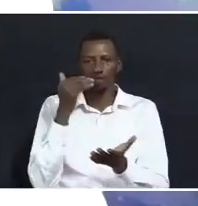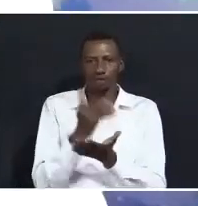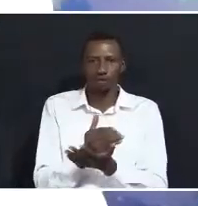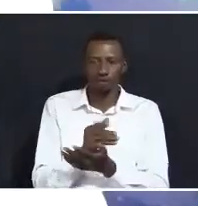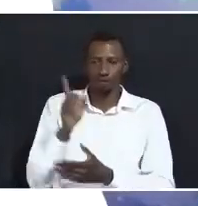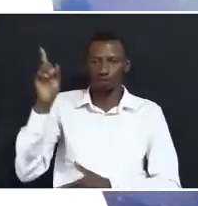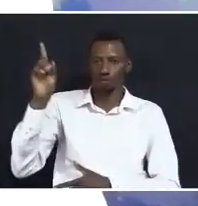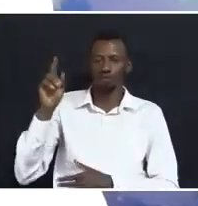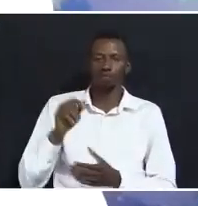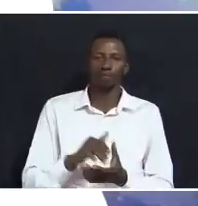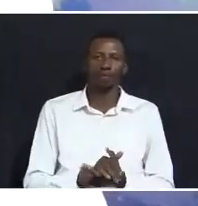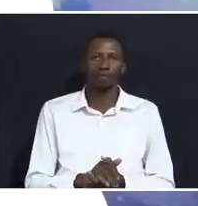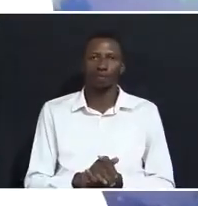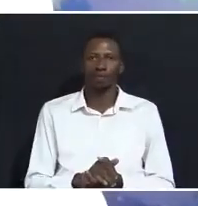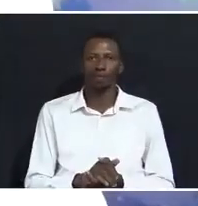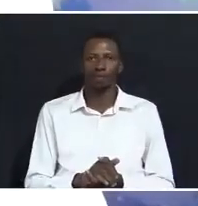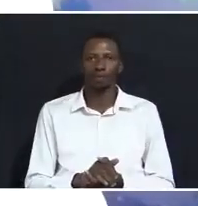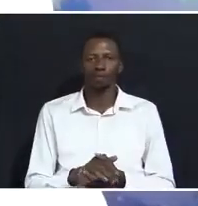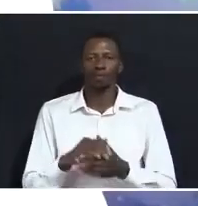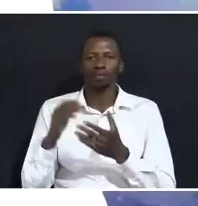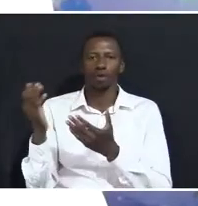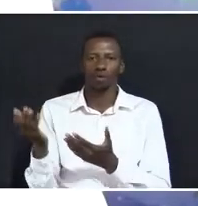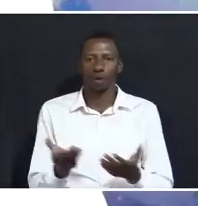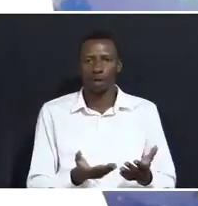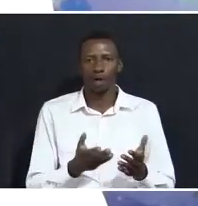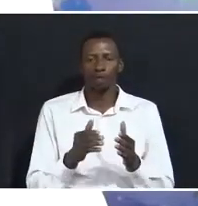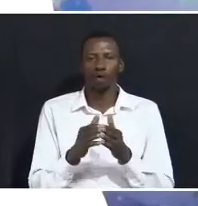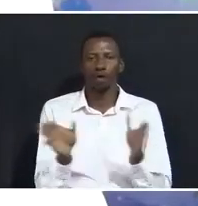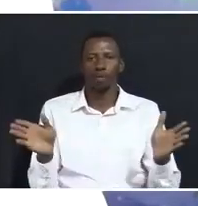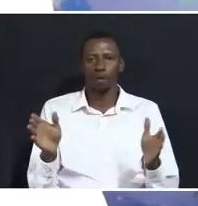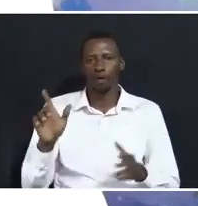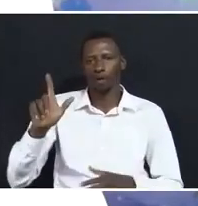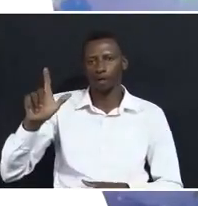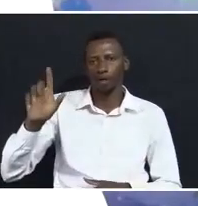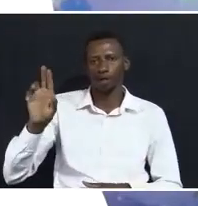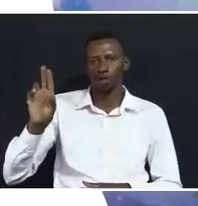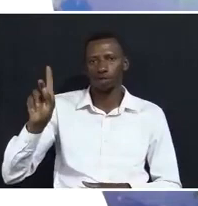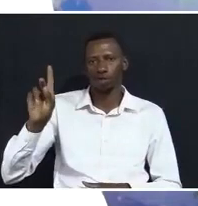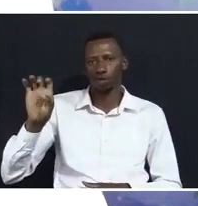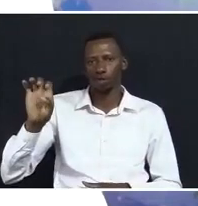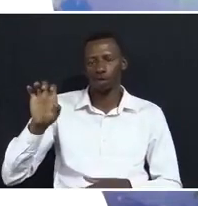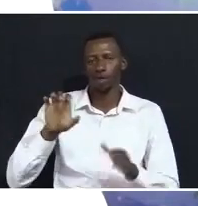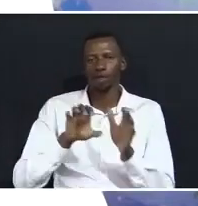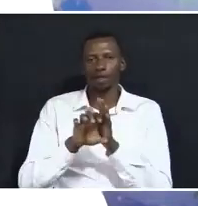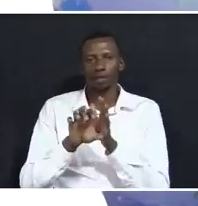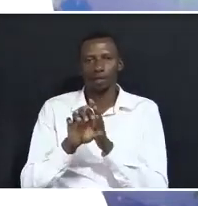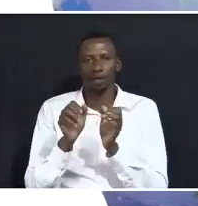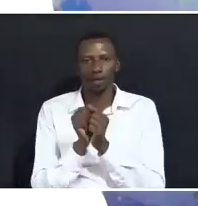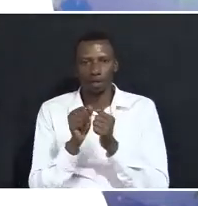him. Welcome with me to the book of Luke chapter 19.